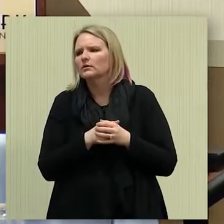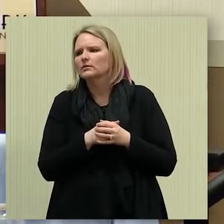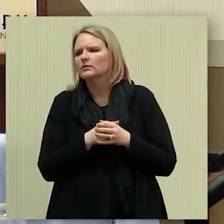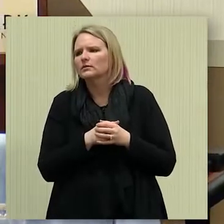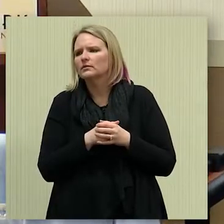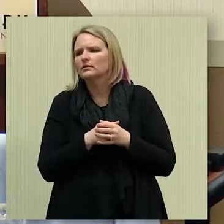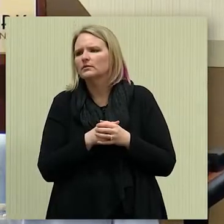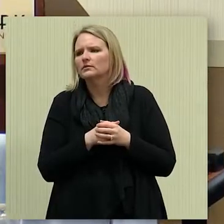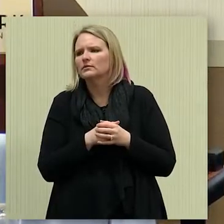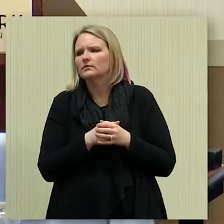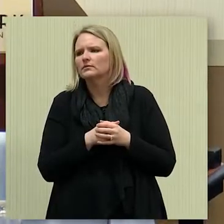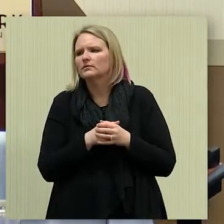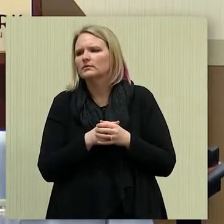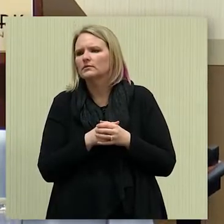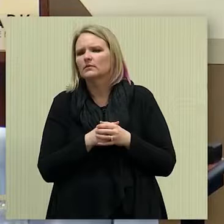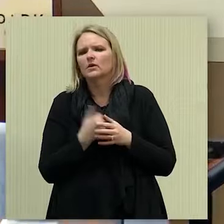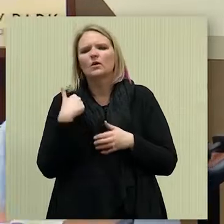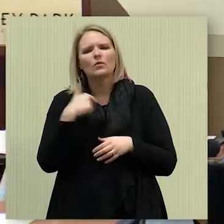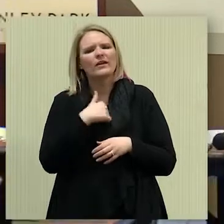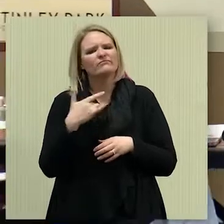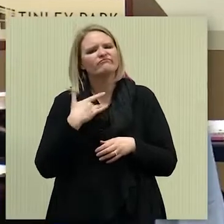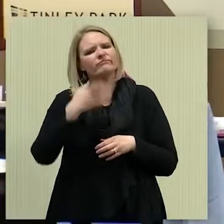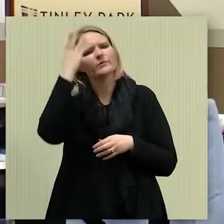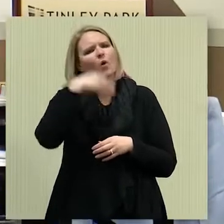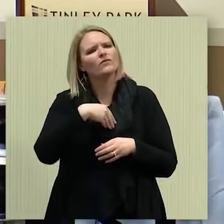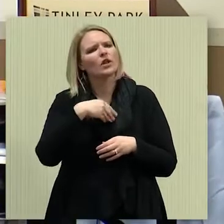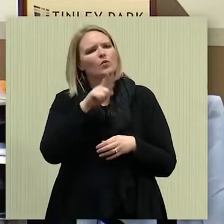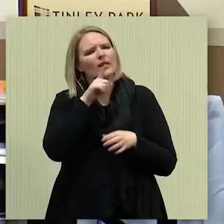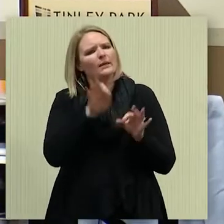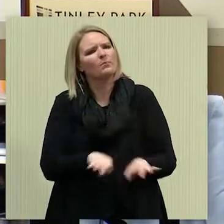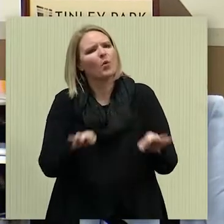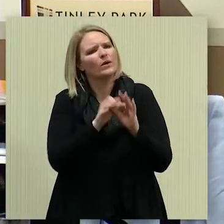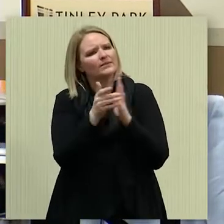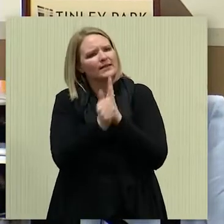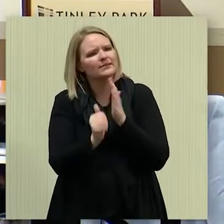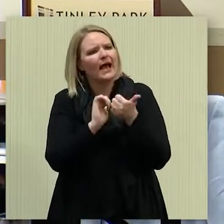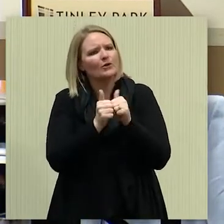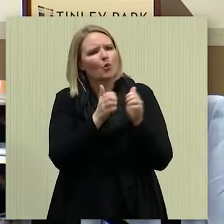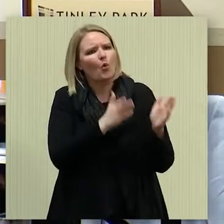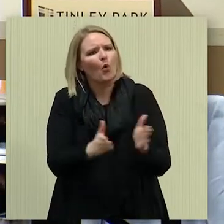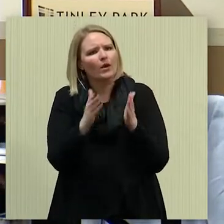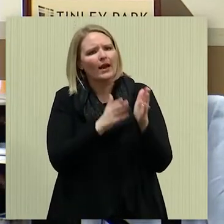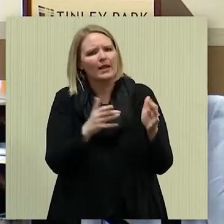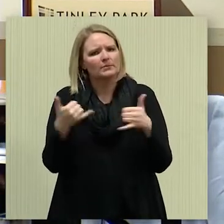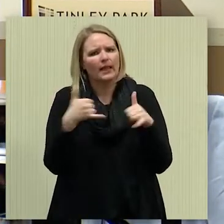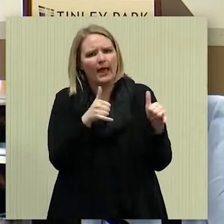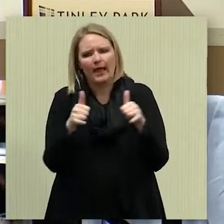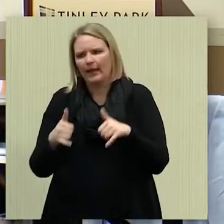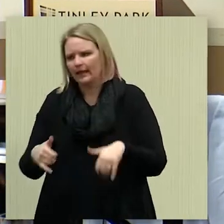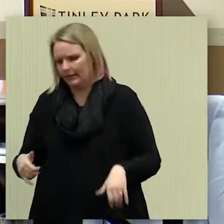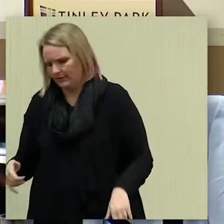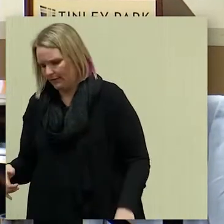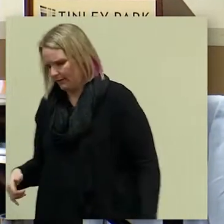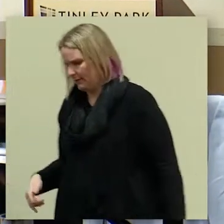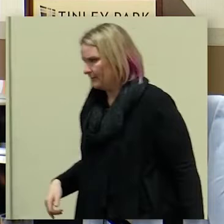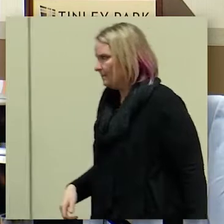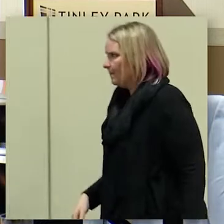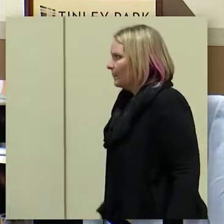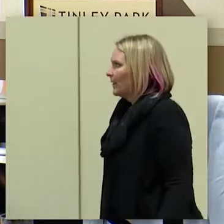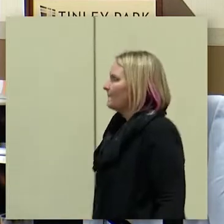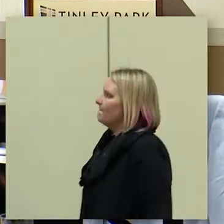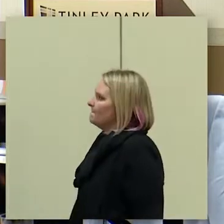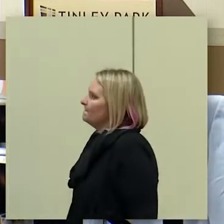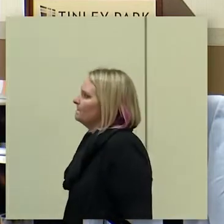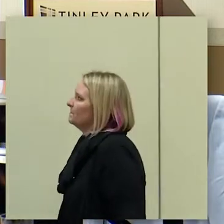important skill it is where children help organize the play of another child. Make a table so the